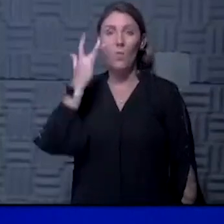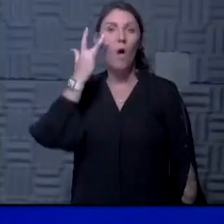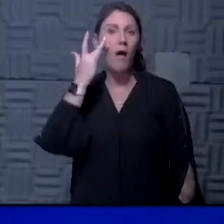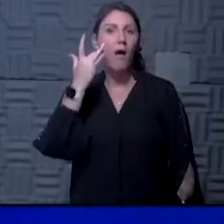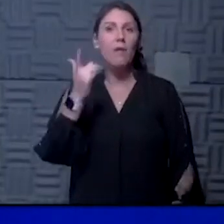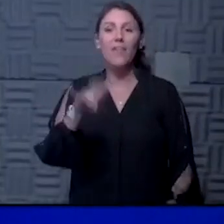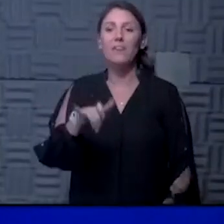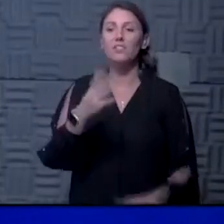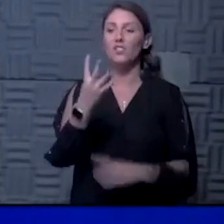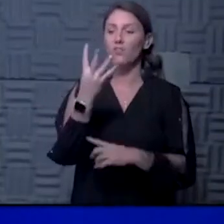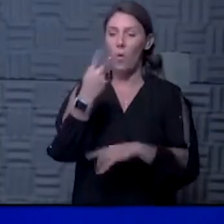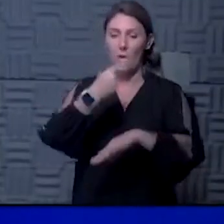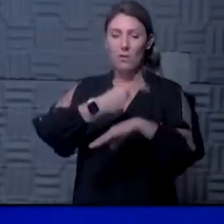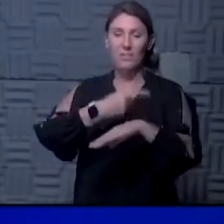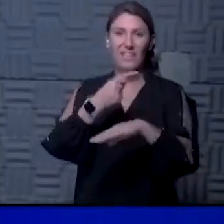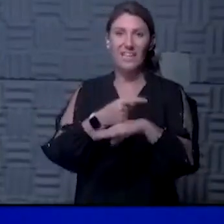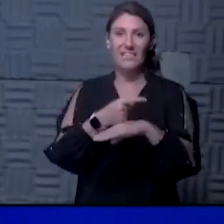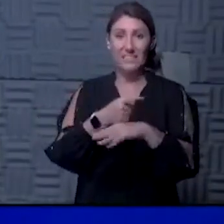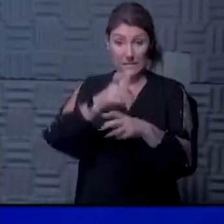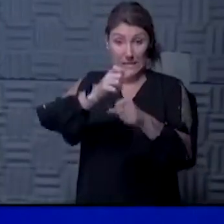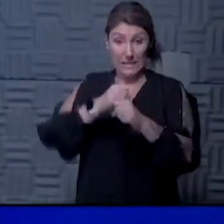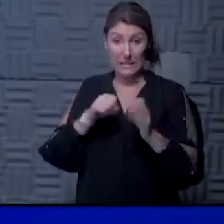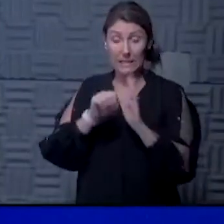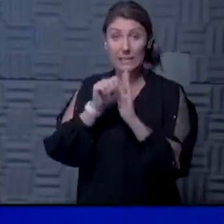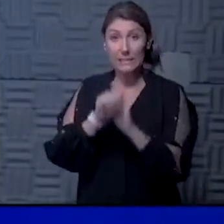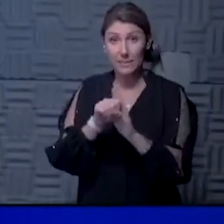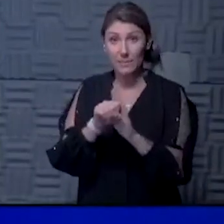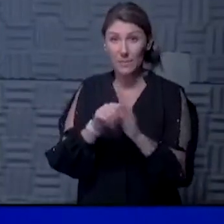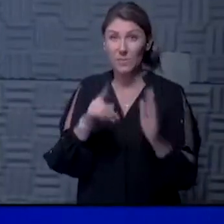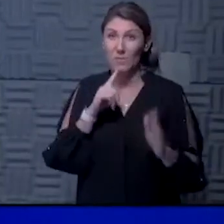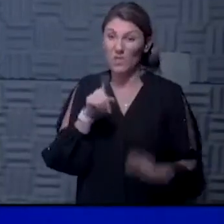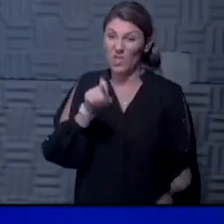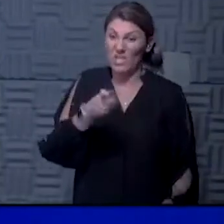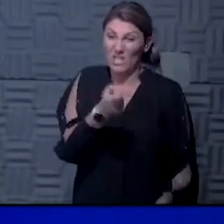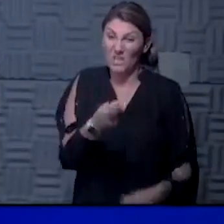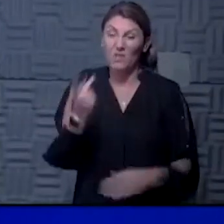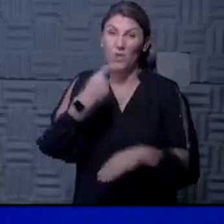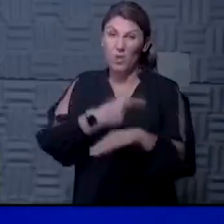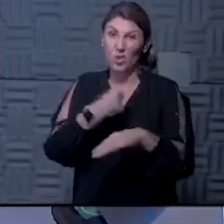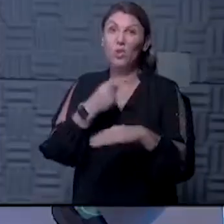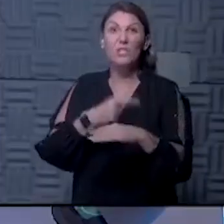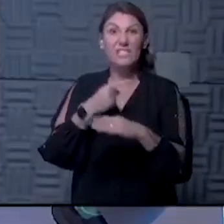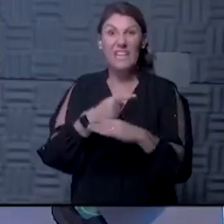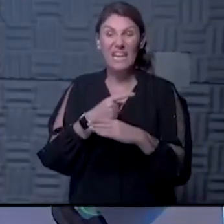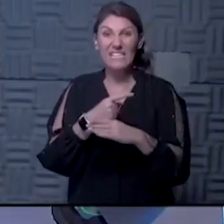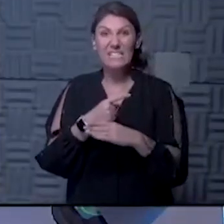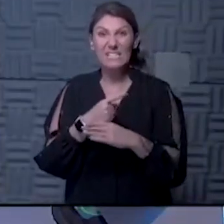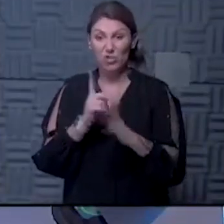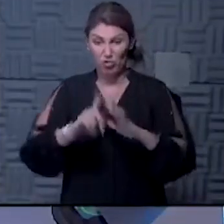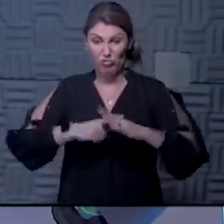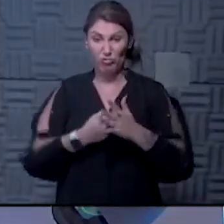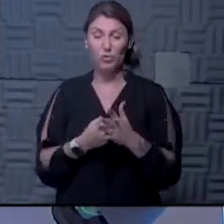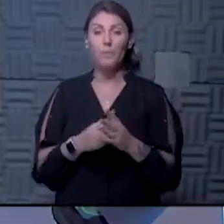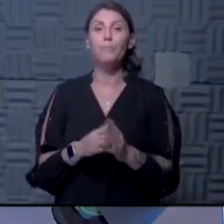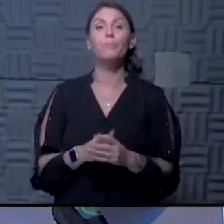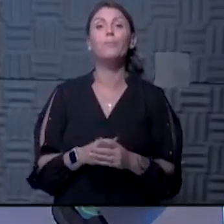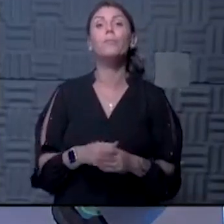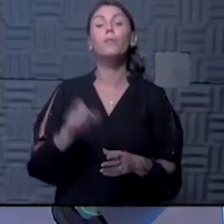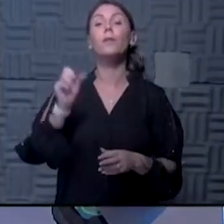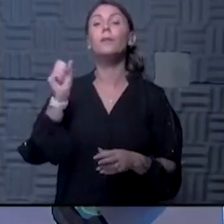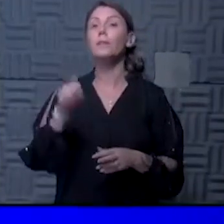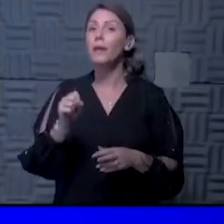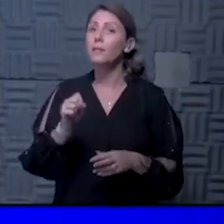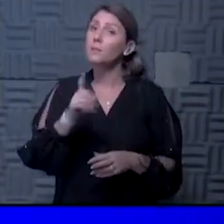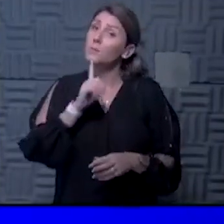4 days to start getting the symptoms. So you really have to give it a few days to incubate. Yeah, absolutely. Yeah, so you really should